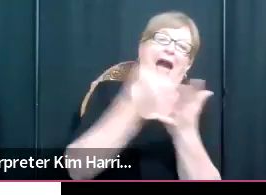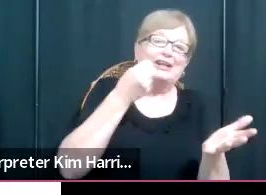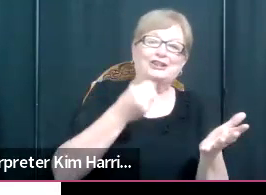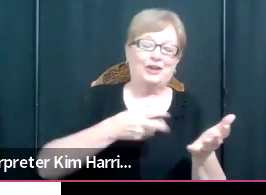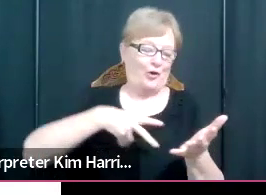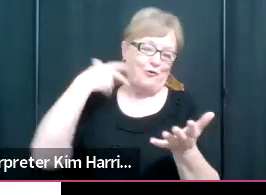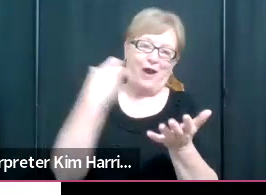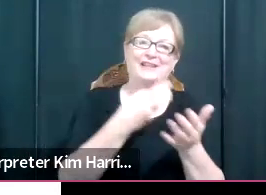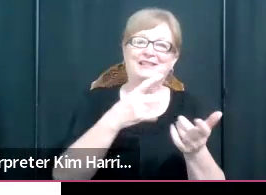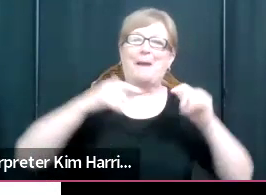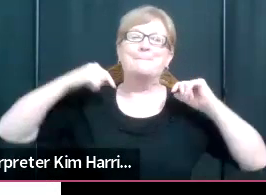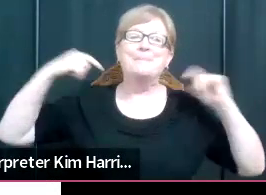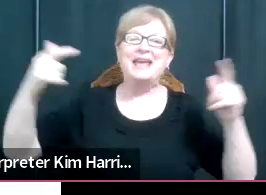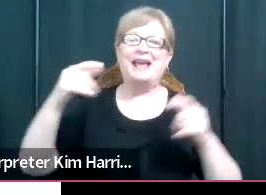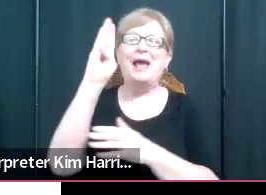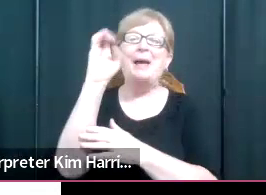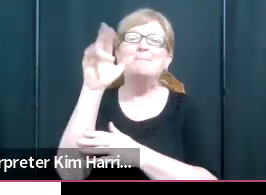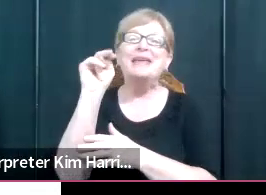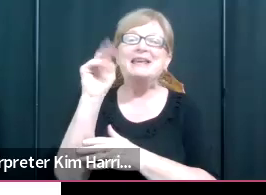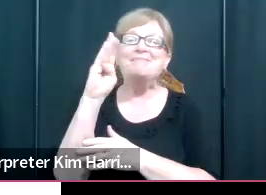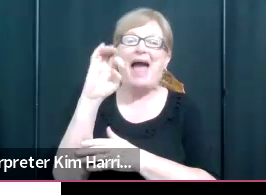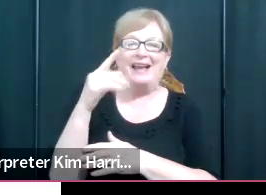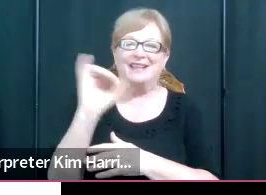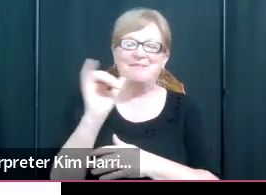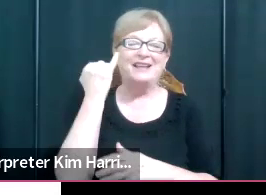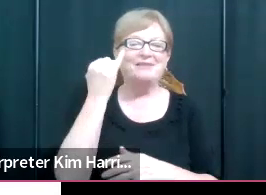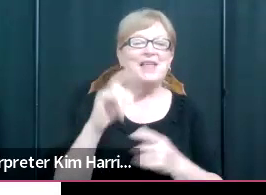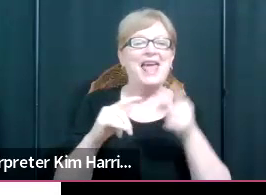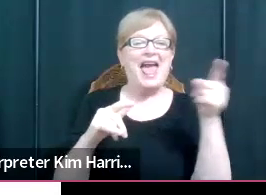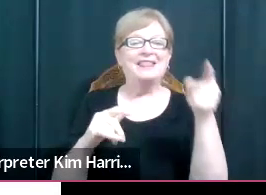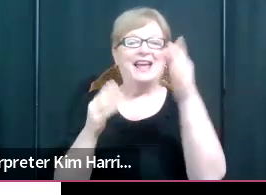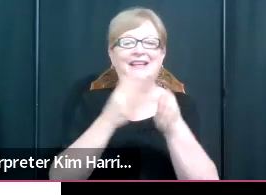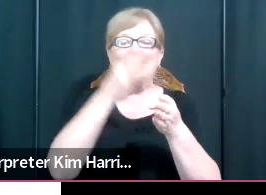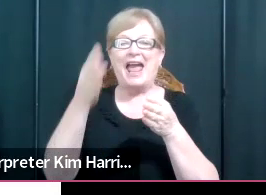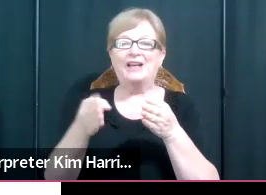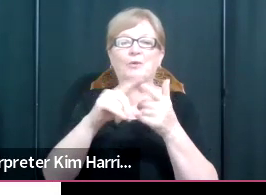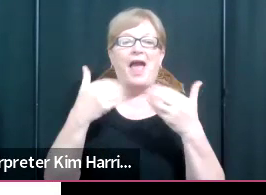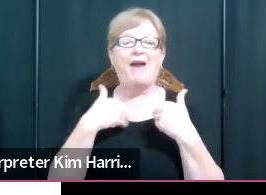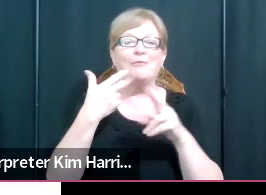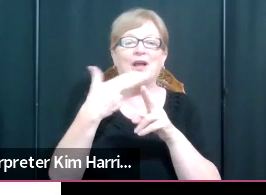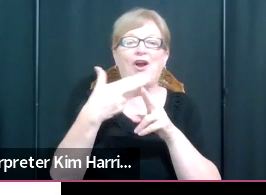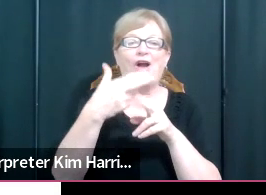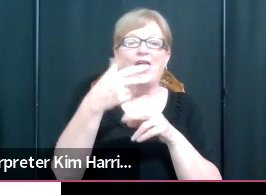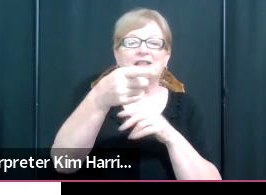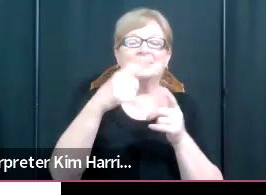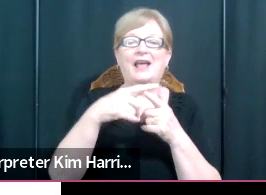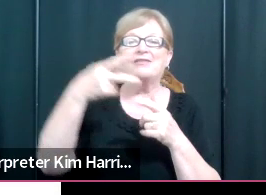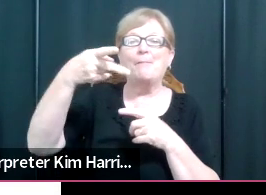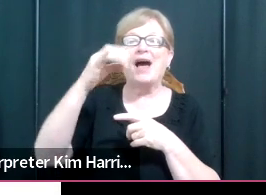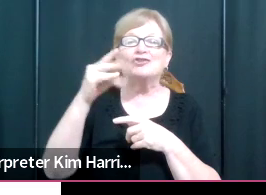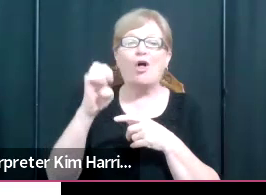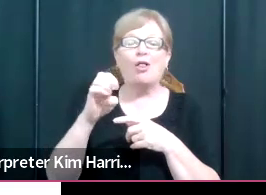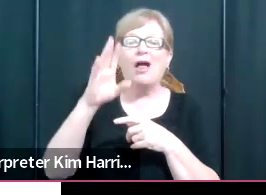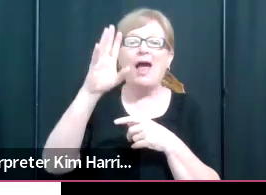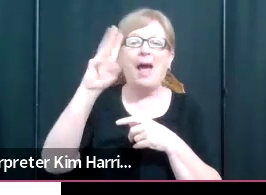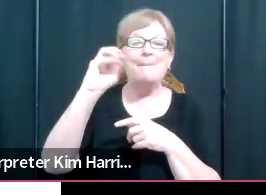huge beanbag. So that's handy. Next to that, we have the puzzle mats that